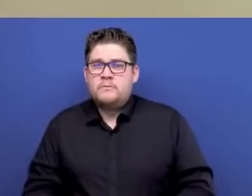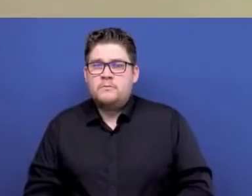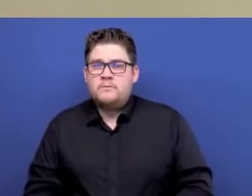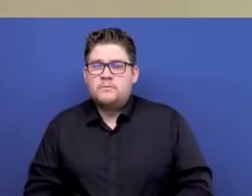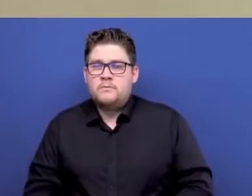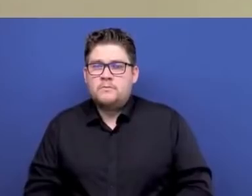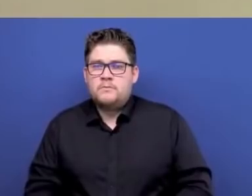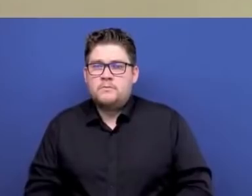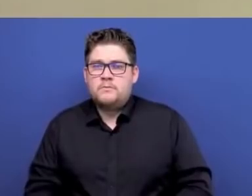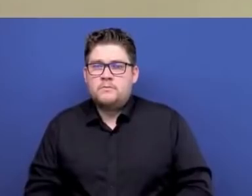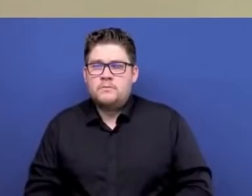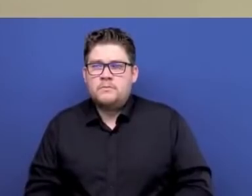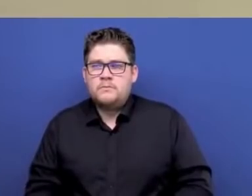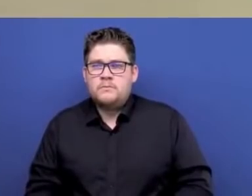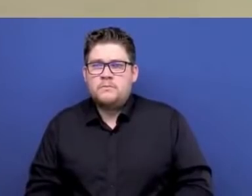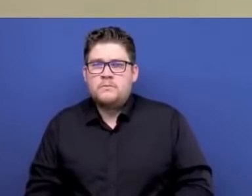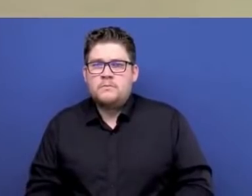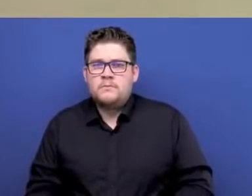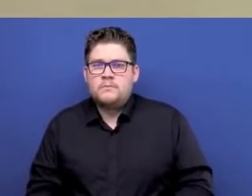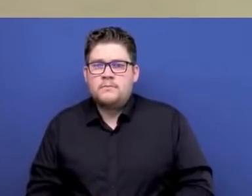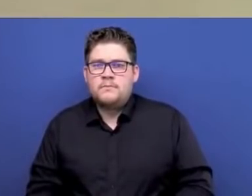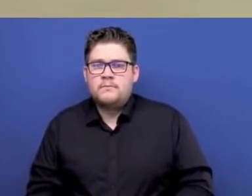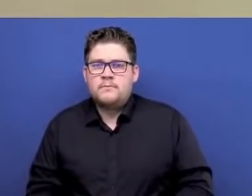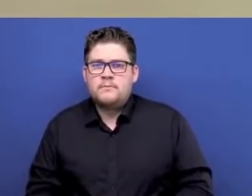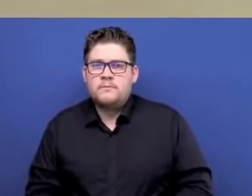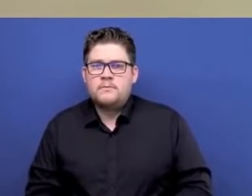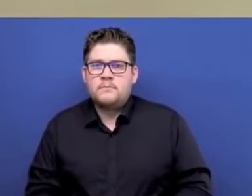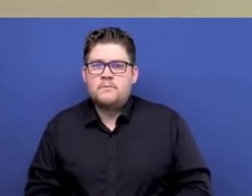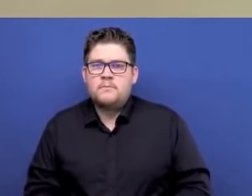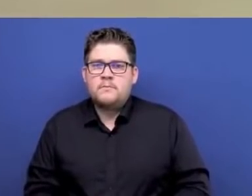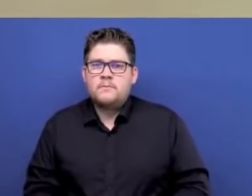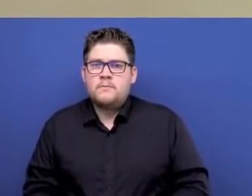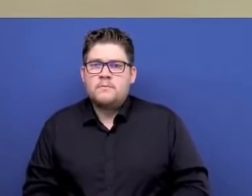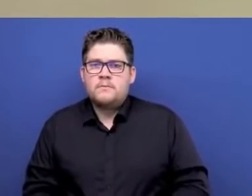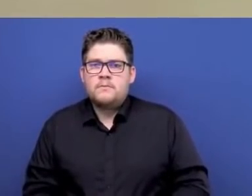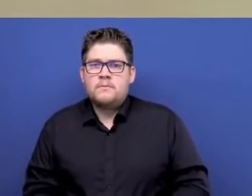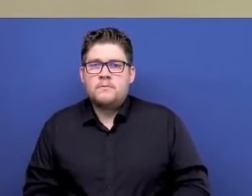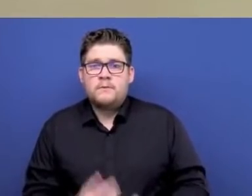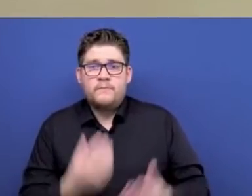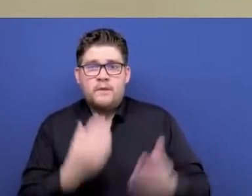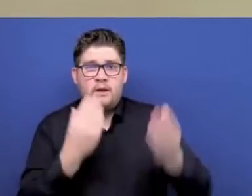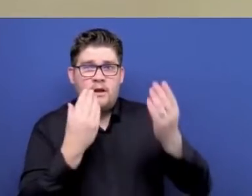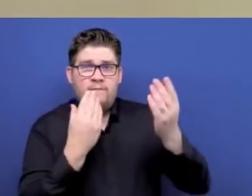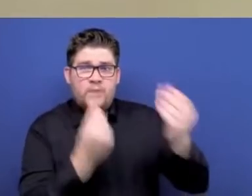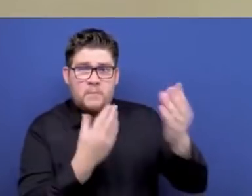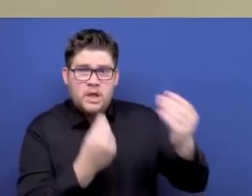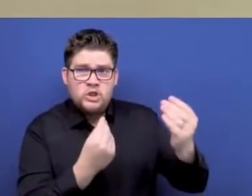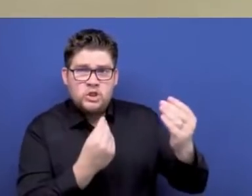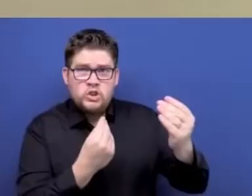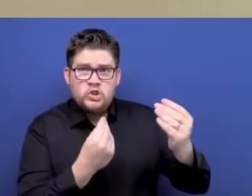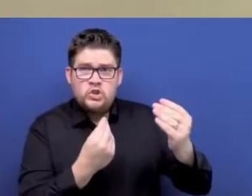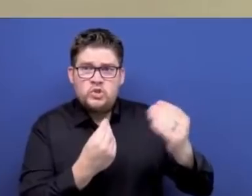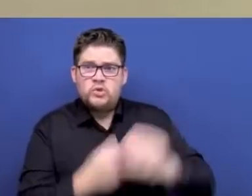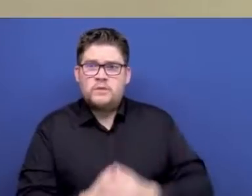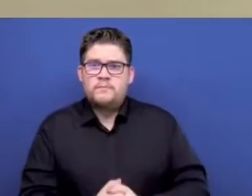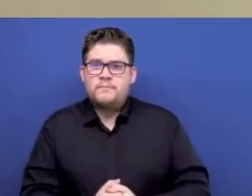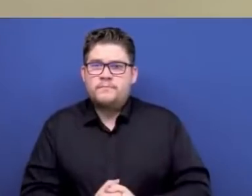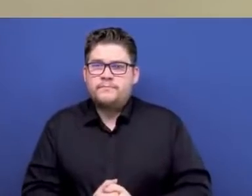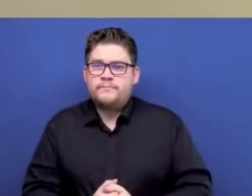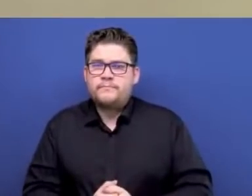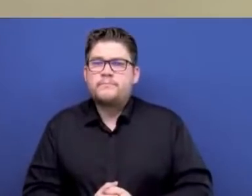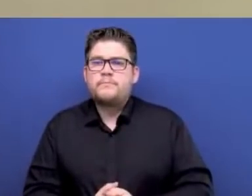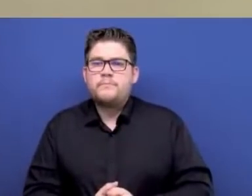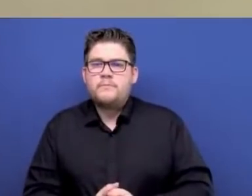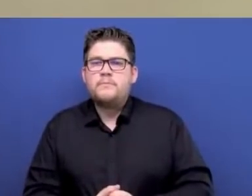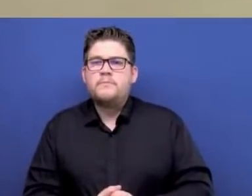best augmented by a multifaceted approach for alerting communities on the threat of wildfire. And currently, with